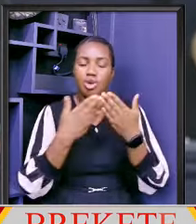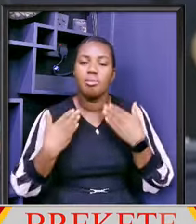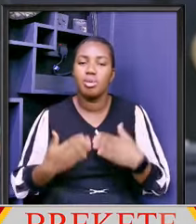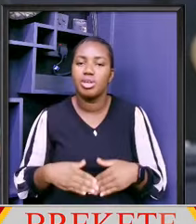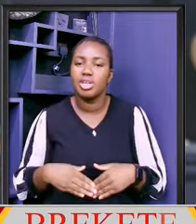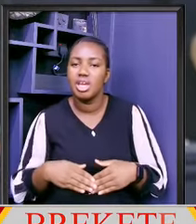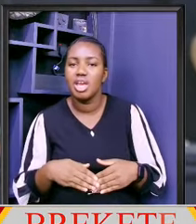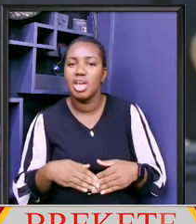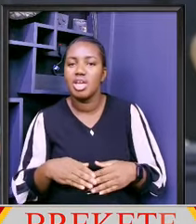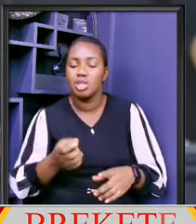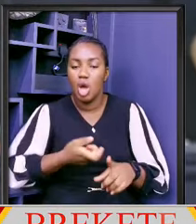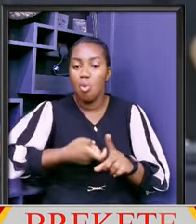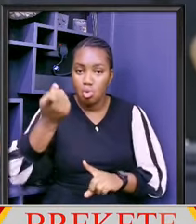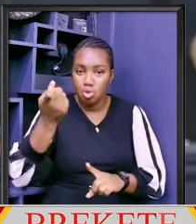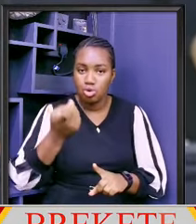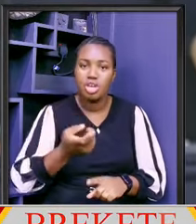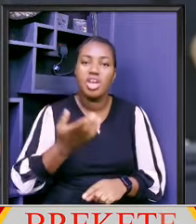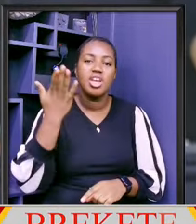wicked.